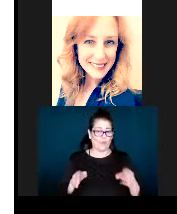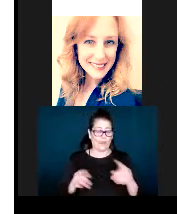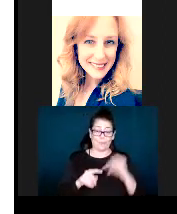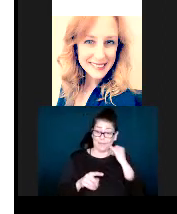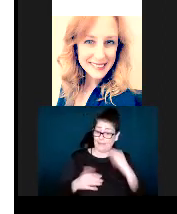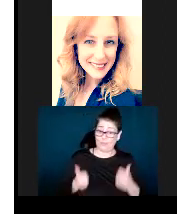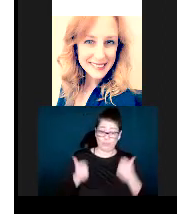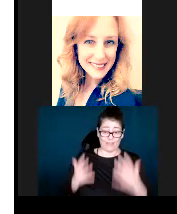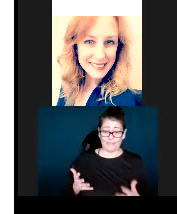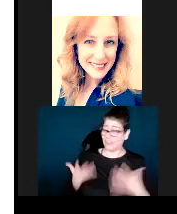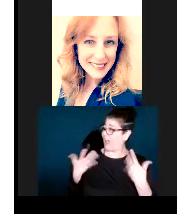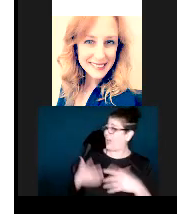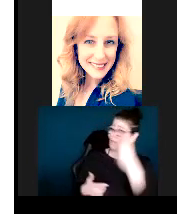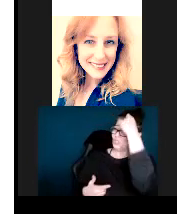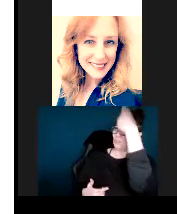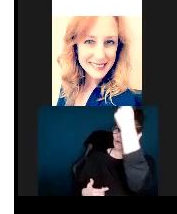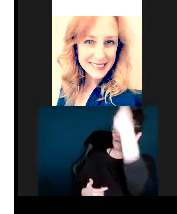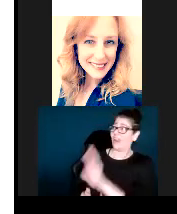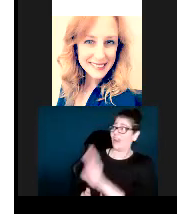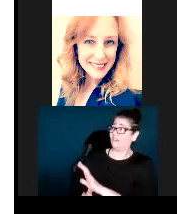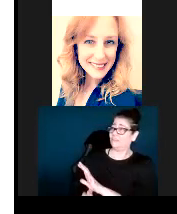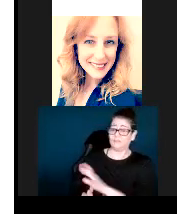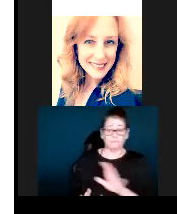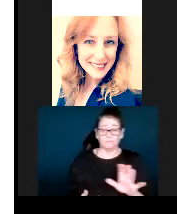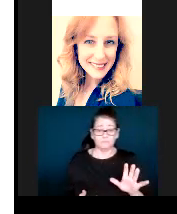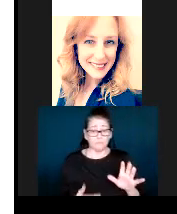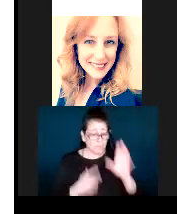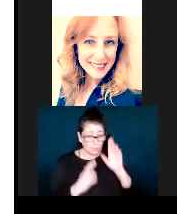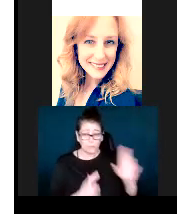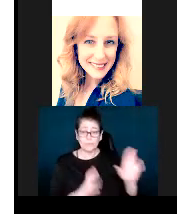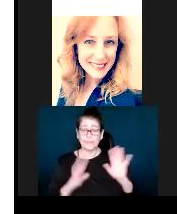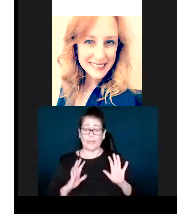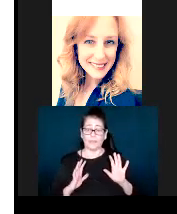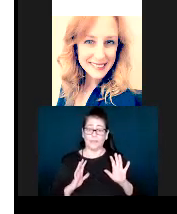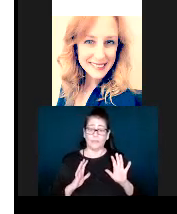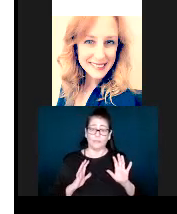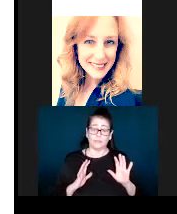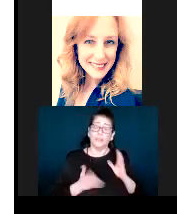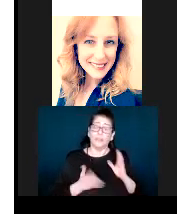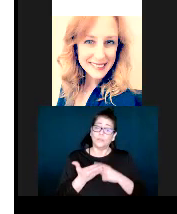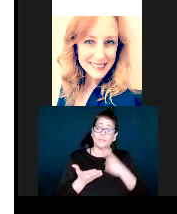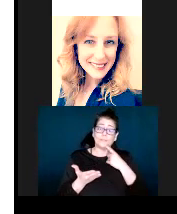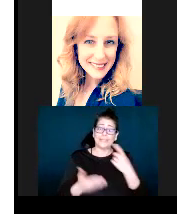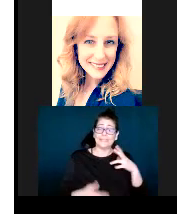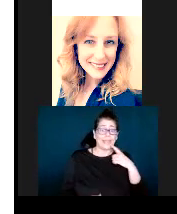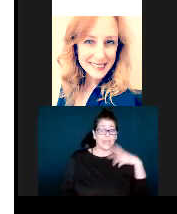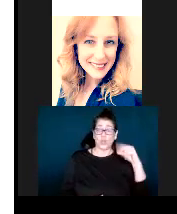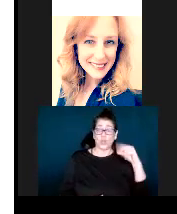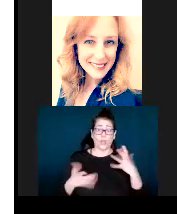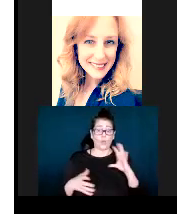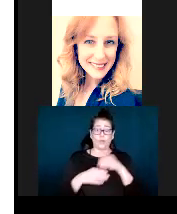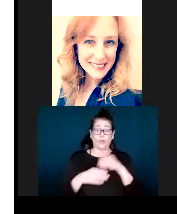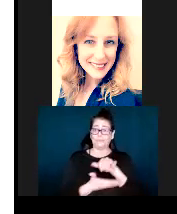want the hairs pulled out of their head, they could say that and they wouldn't do it. So there are parts that they can also say that they don't want to participate in.